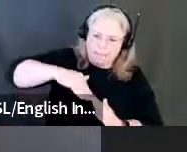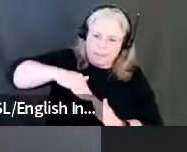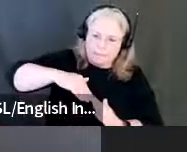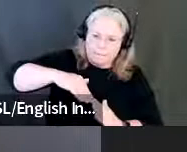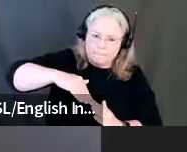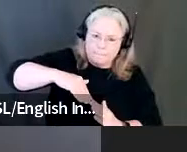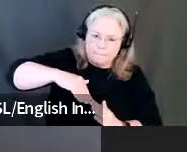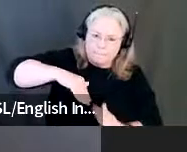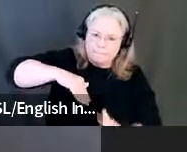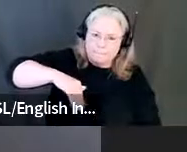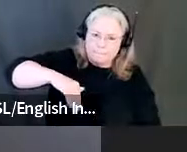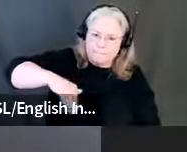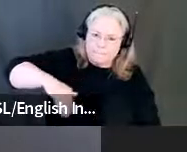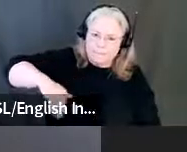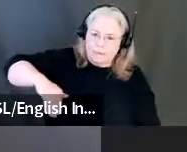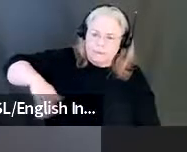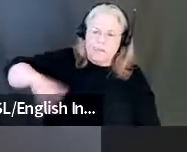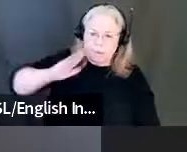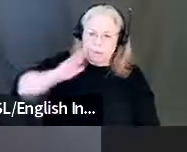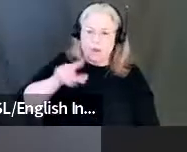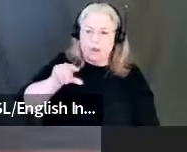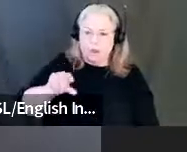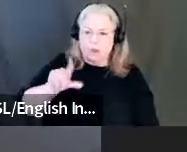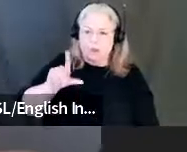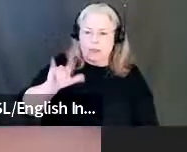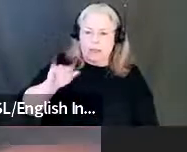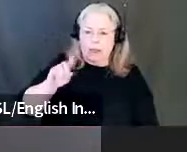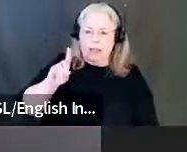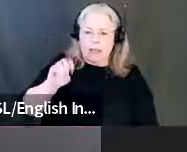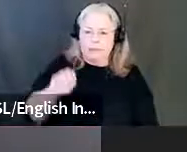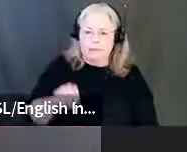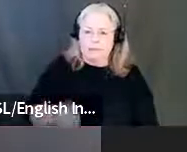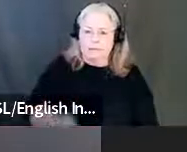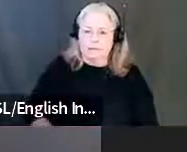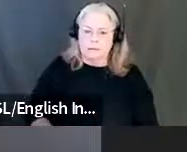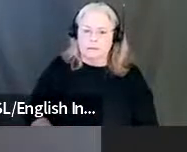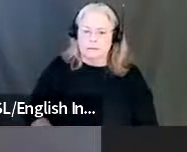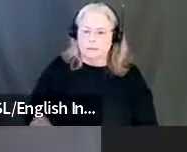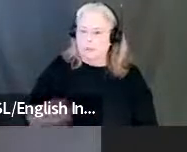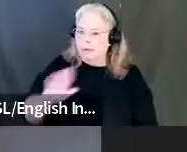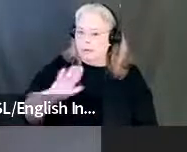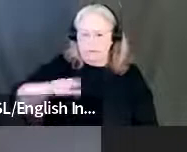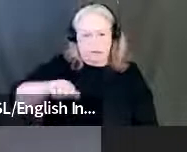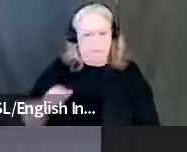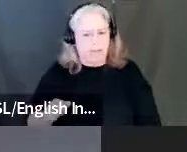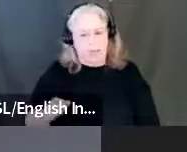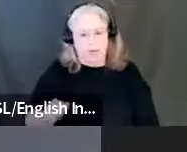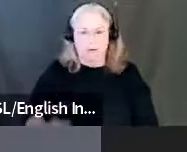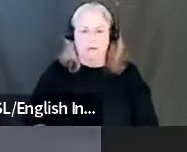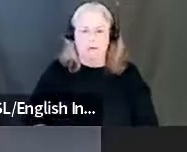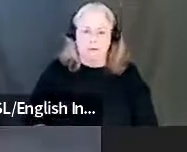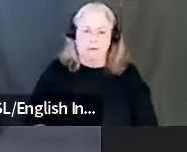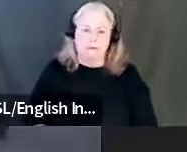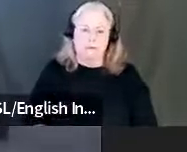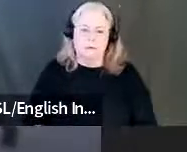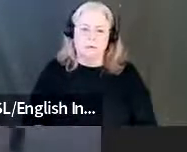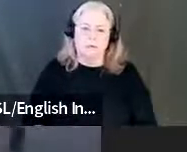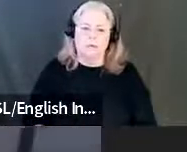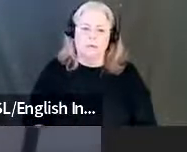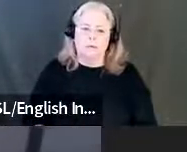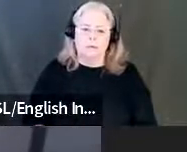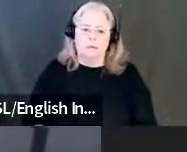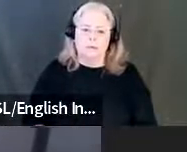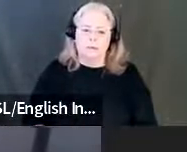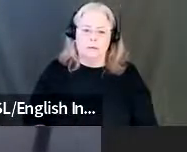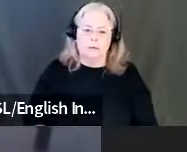bit. So then see how this glides and it's parallel? This never comes down. This is just gliding right through.